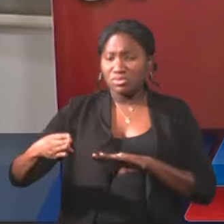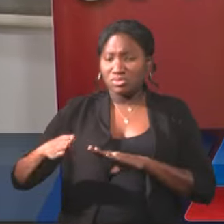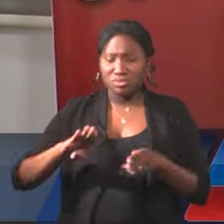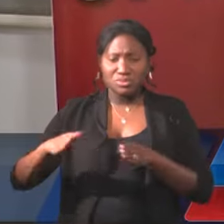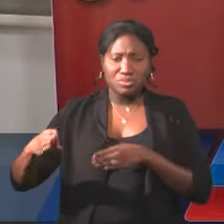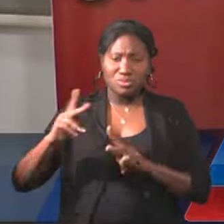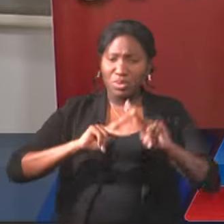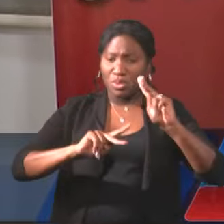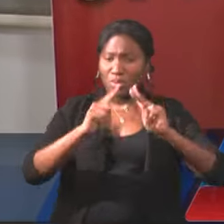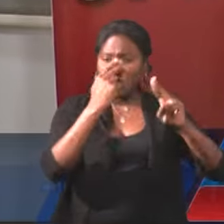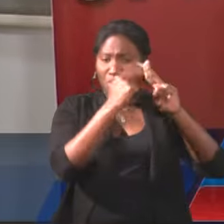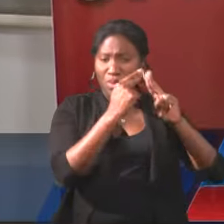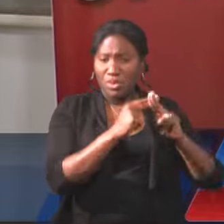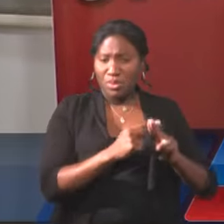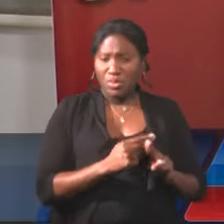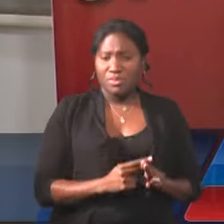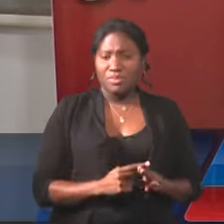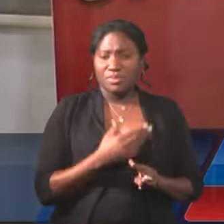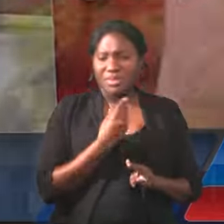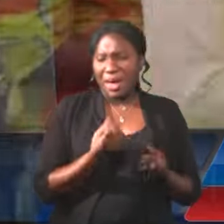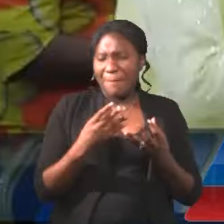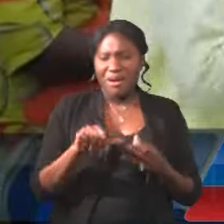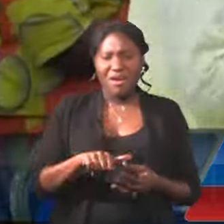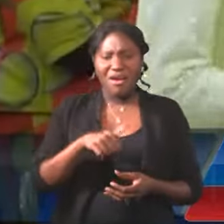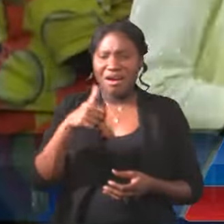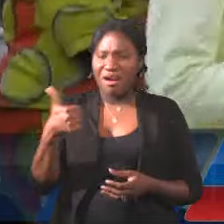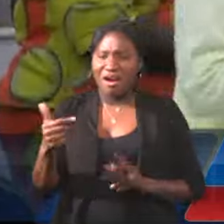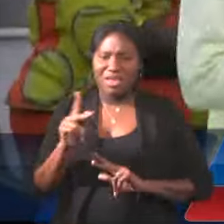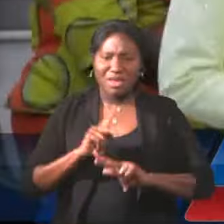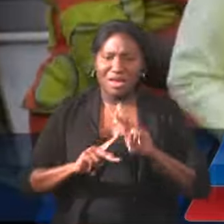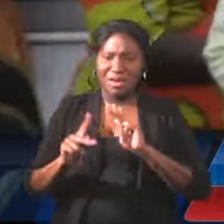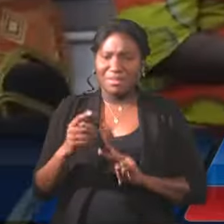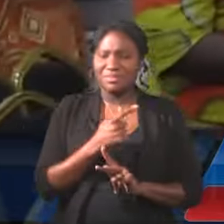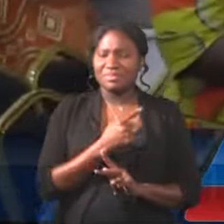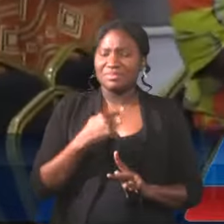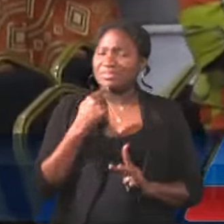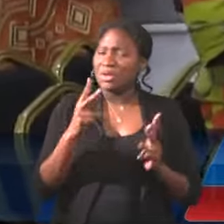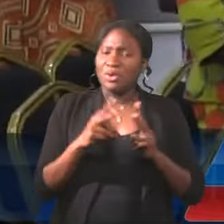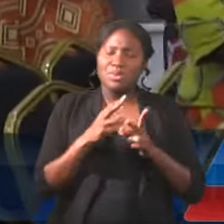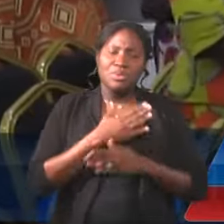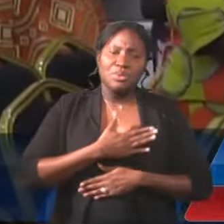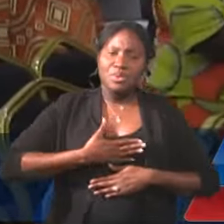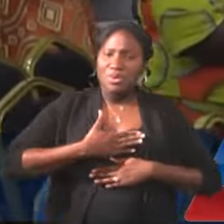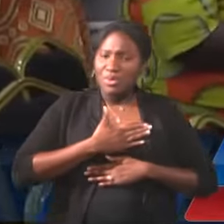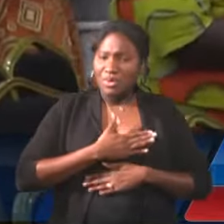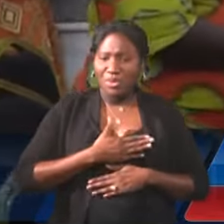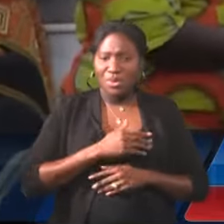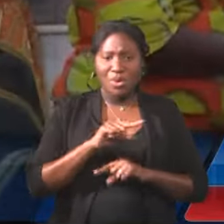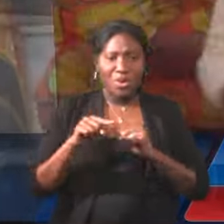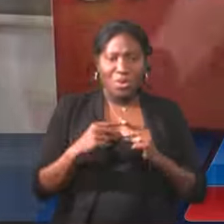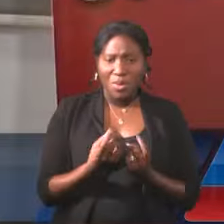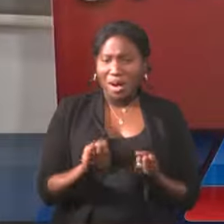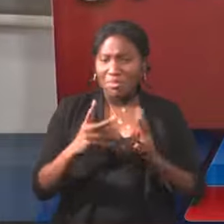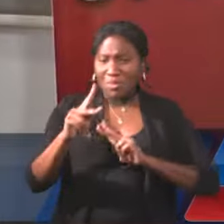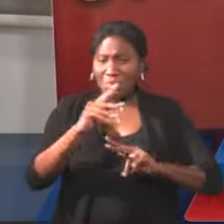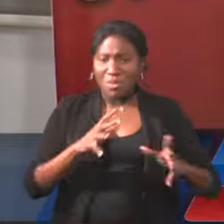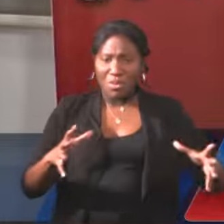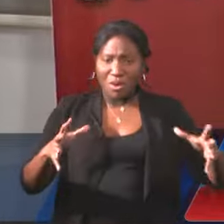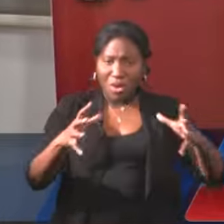Patty Leanne Blackett, and many of the other performers. We would, of course, say it's a pleasure where two and three are gathered. He's here in the midst of bless.